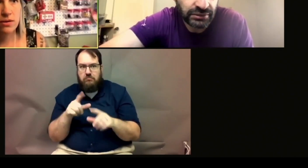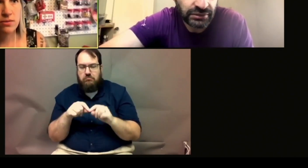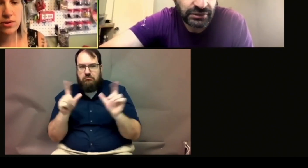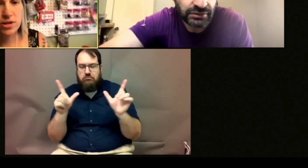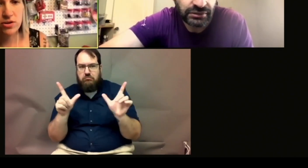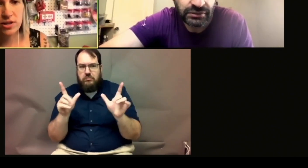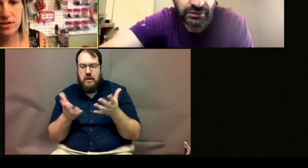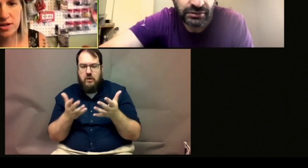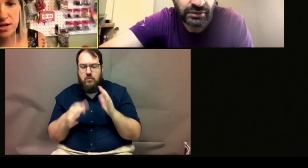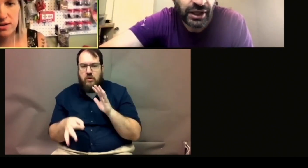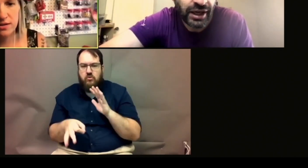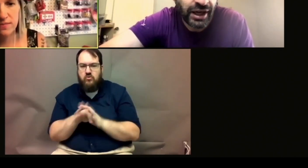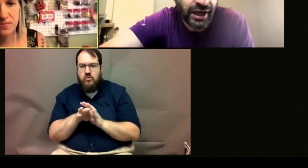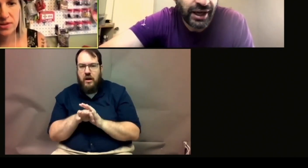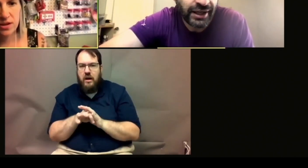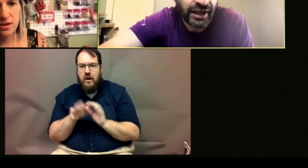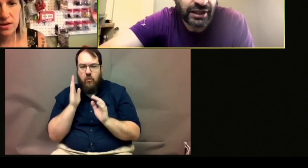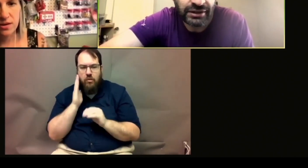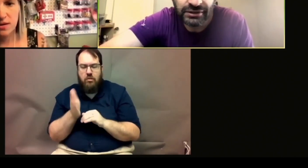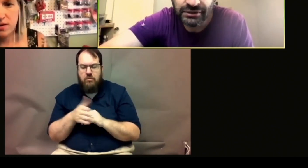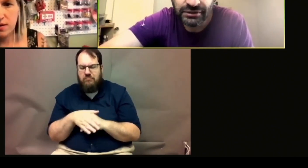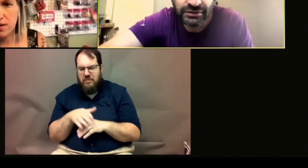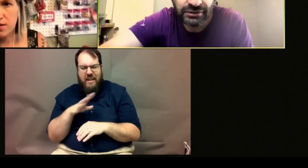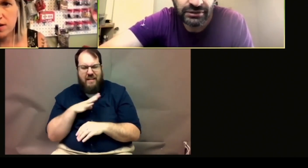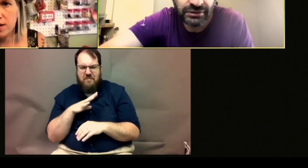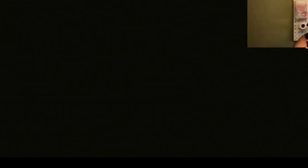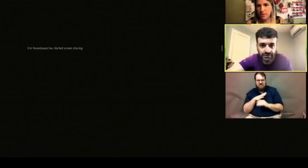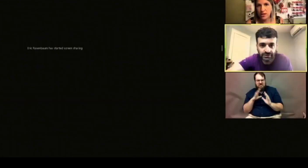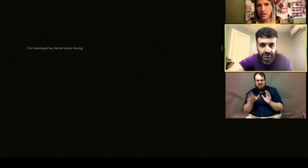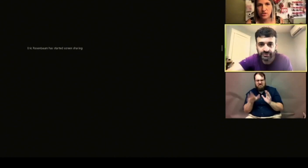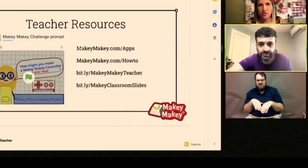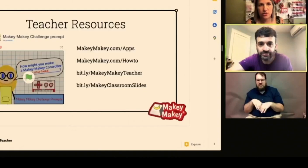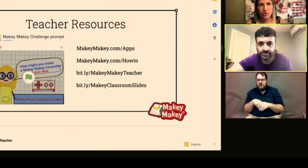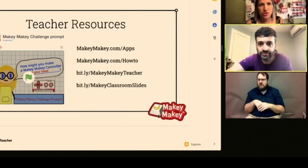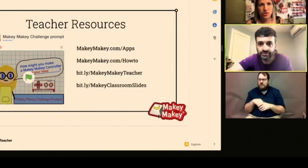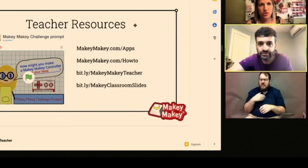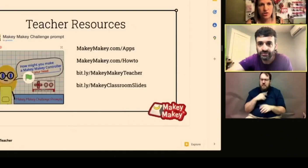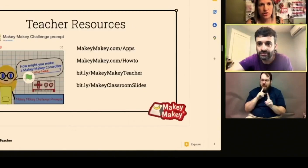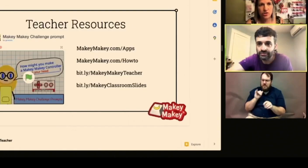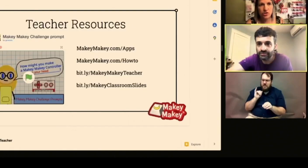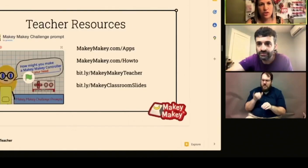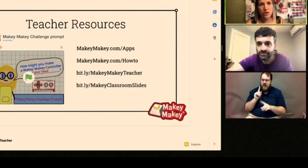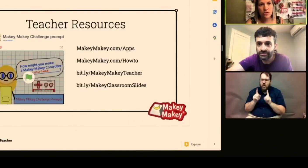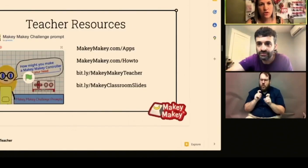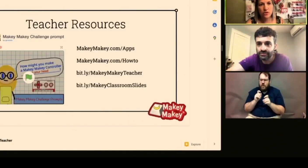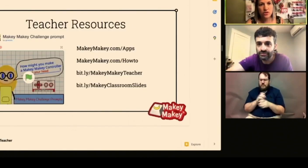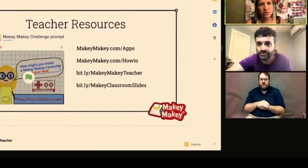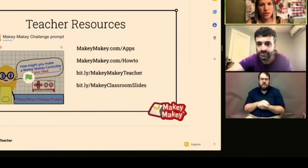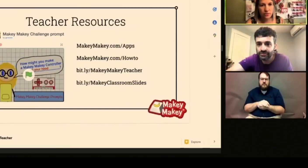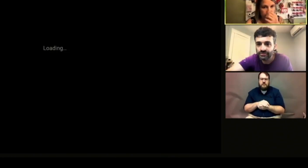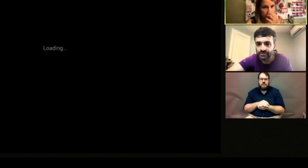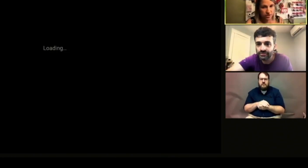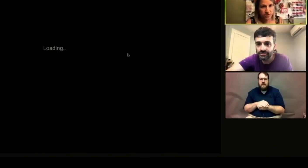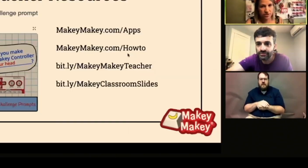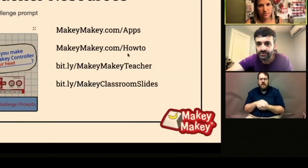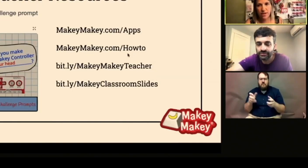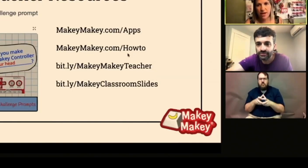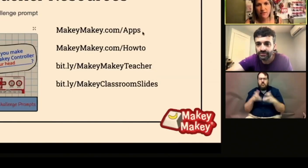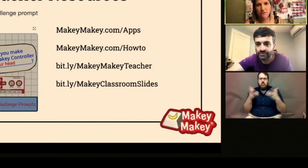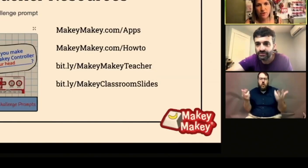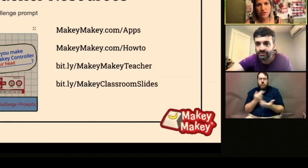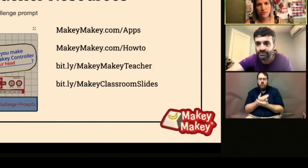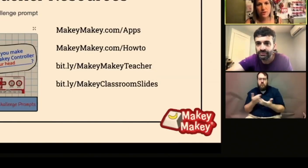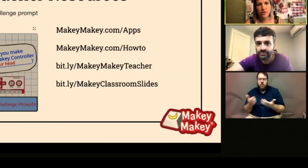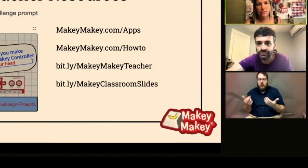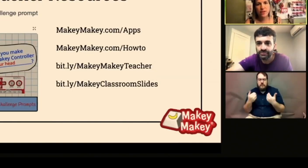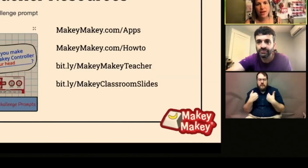Oh yeah, I'll let you get the slide. I got it. And then I'm going to answer this question. So there are so many resources that we